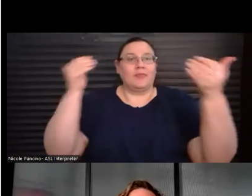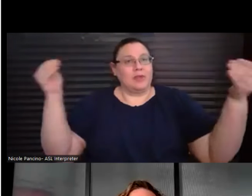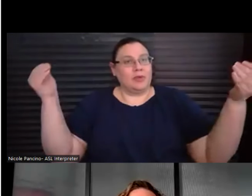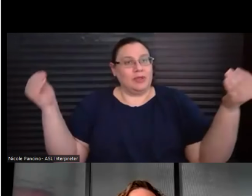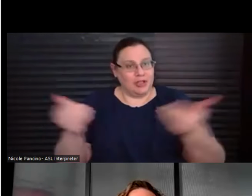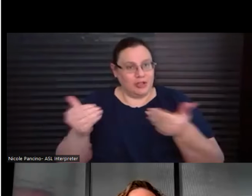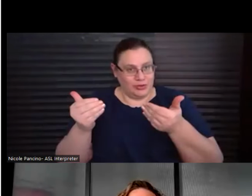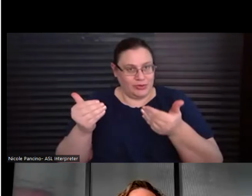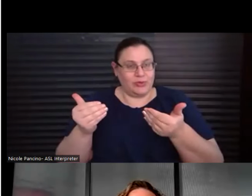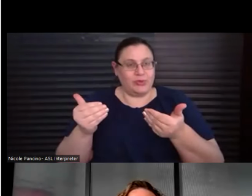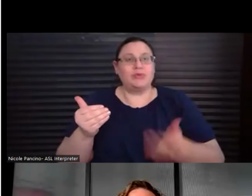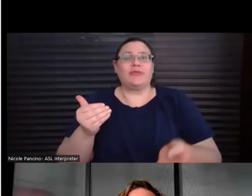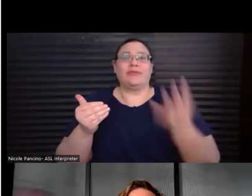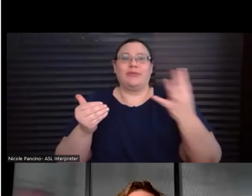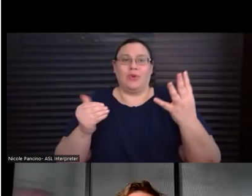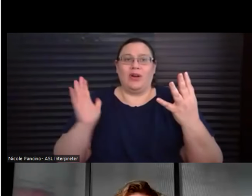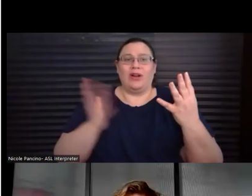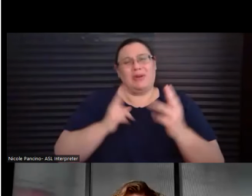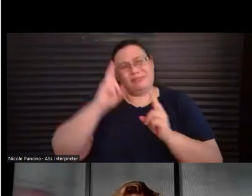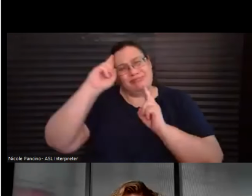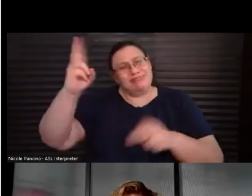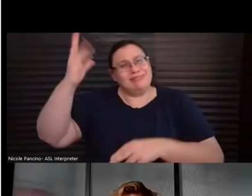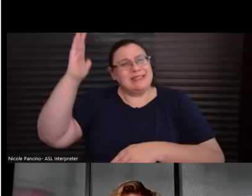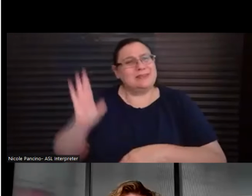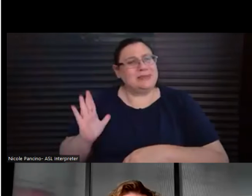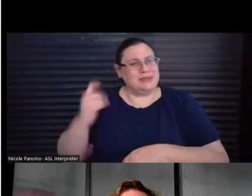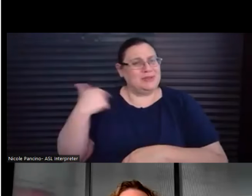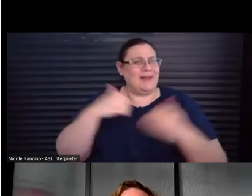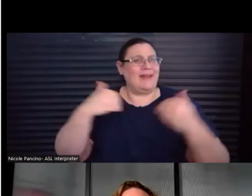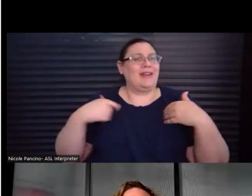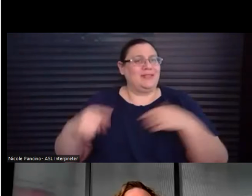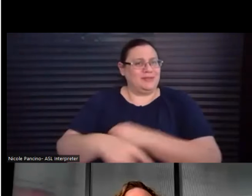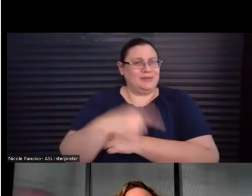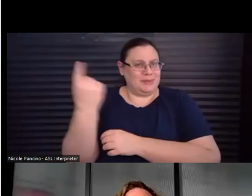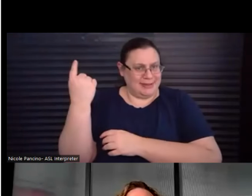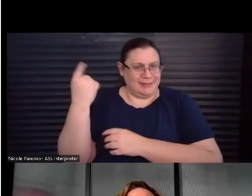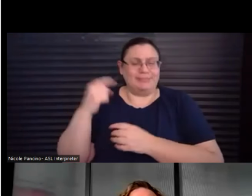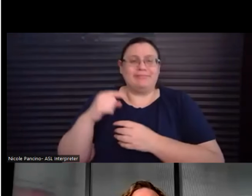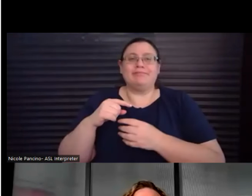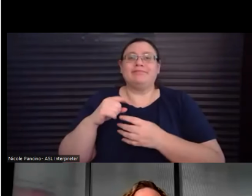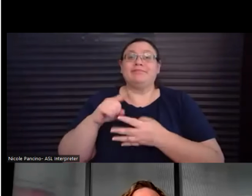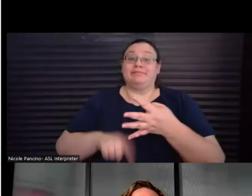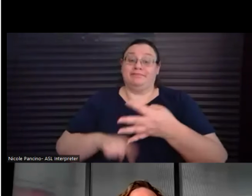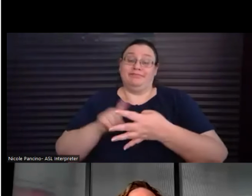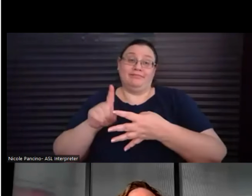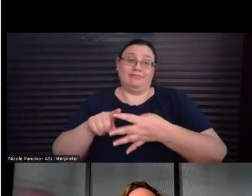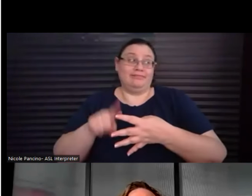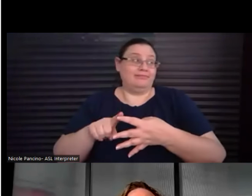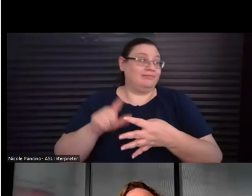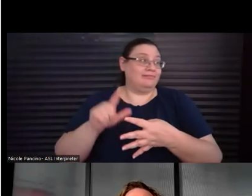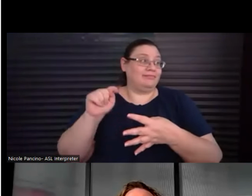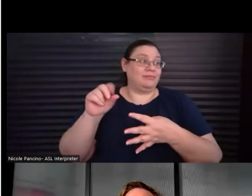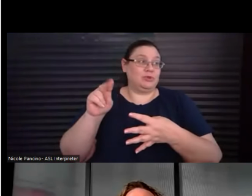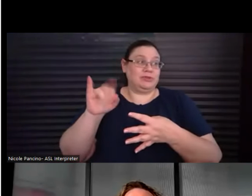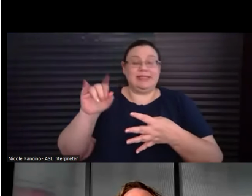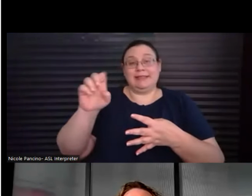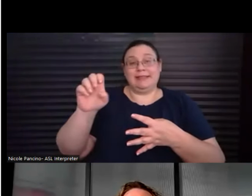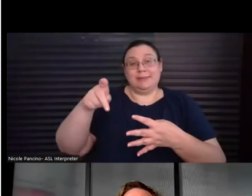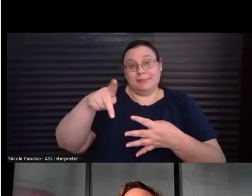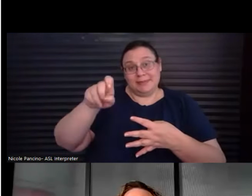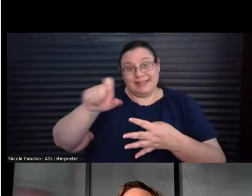4 of our esteemed speakers that we have today. First is Tony DePeel. She is the